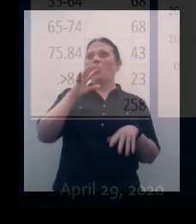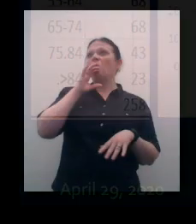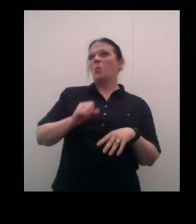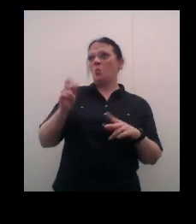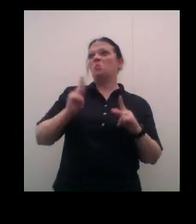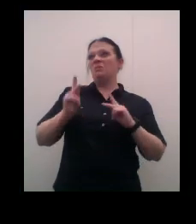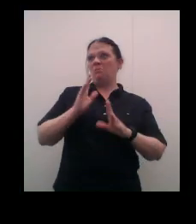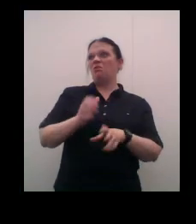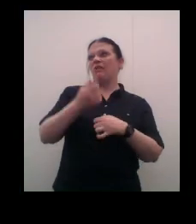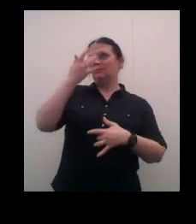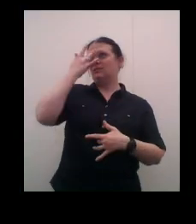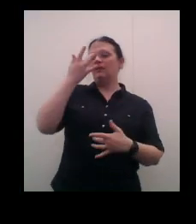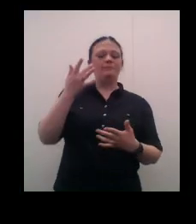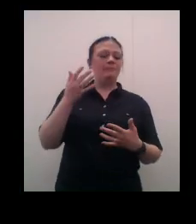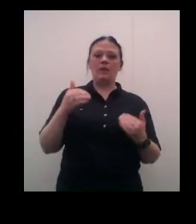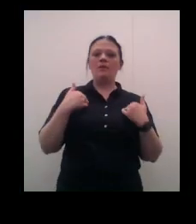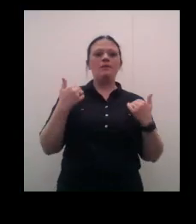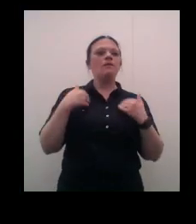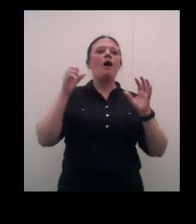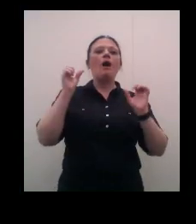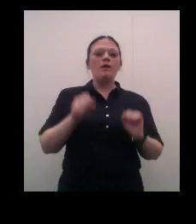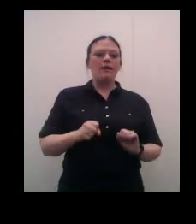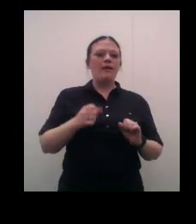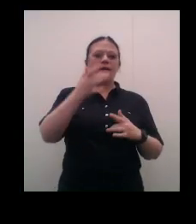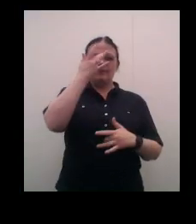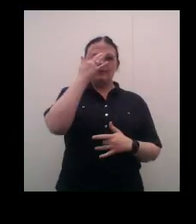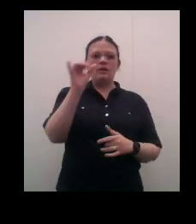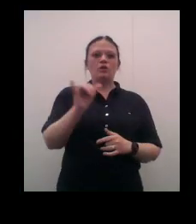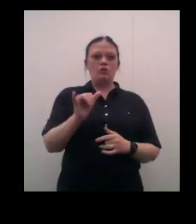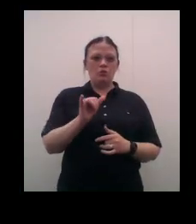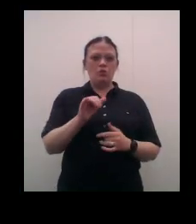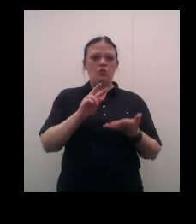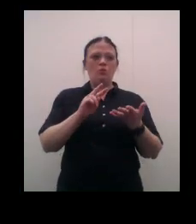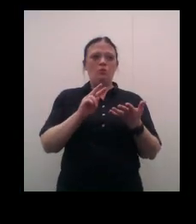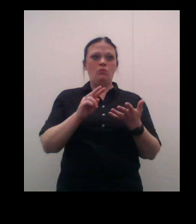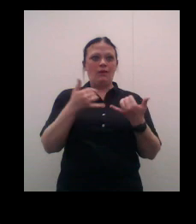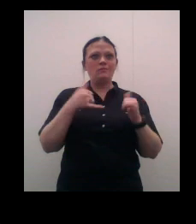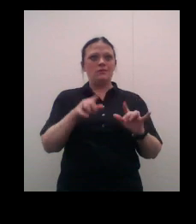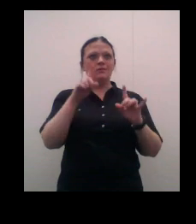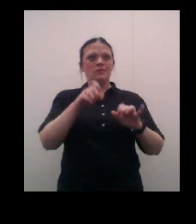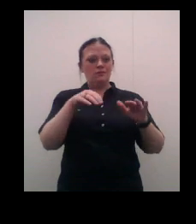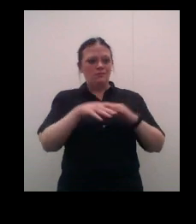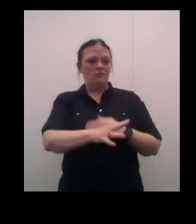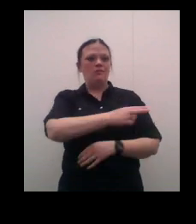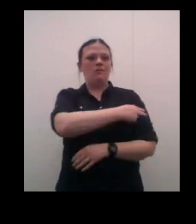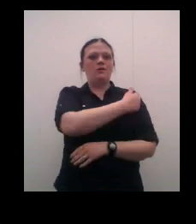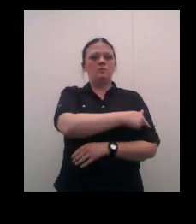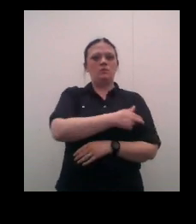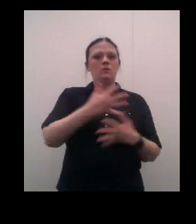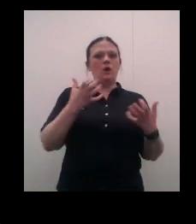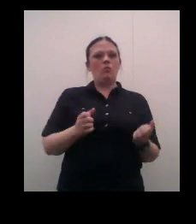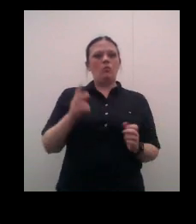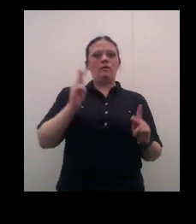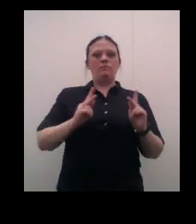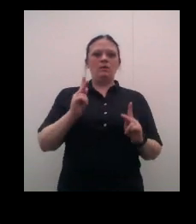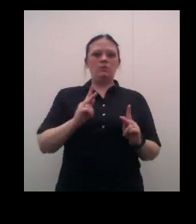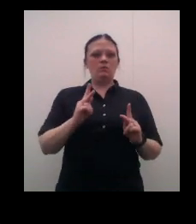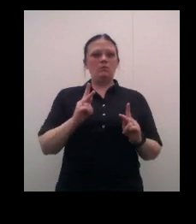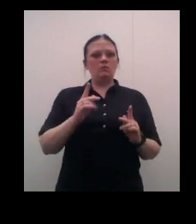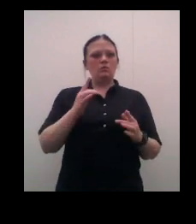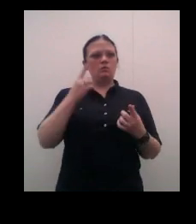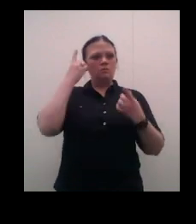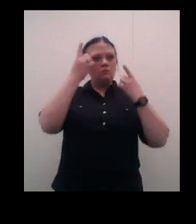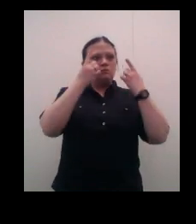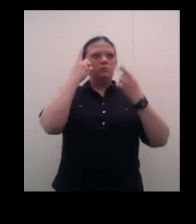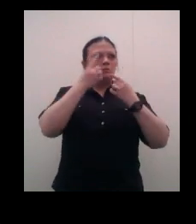sick. Young can get sick as well, such to the point that they need to be hospitalized. And I want people to take that into